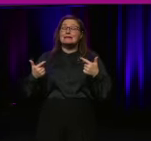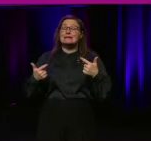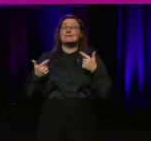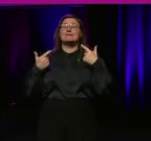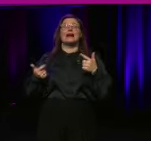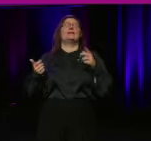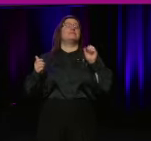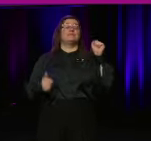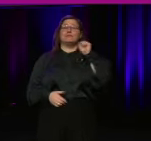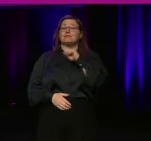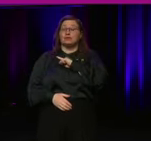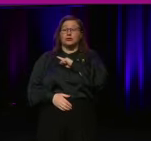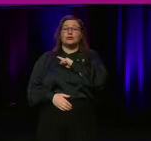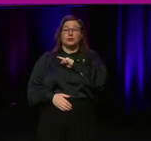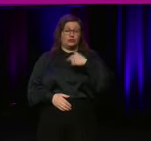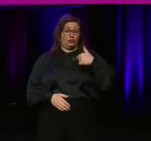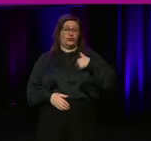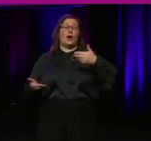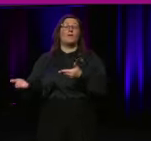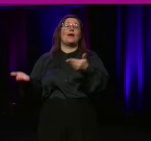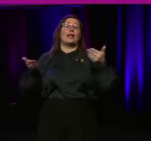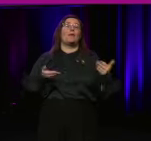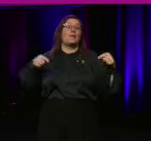much for inviting me.